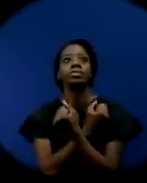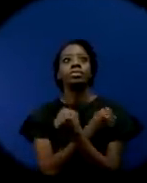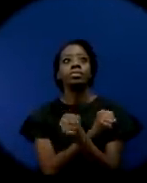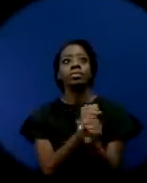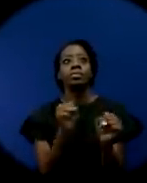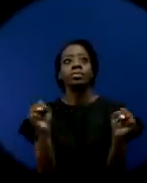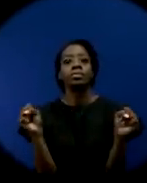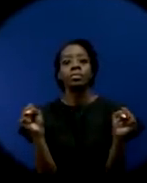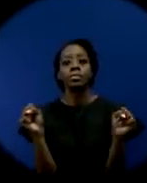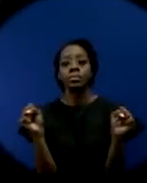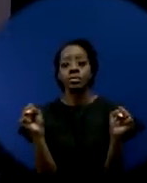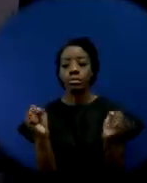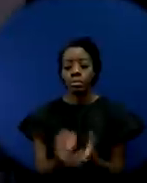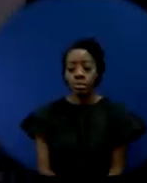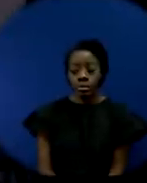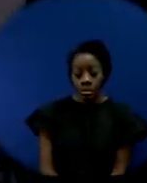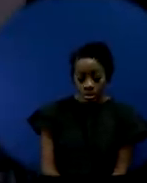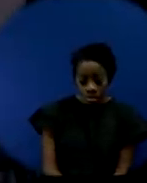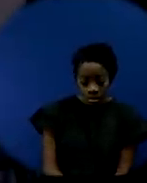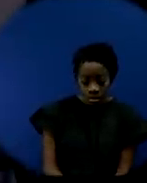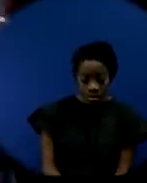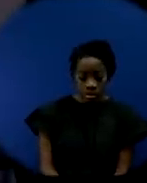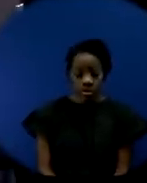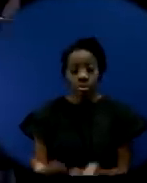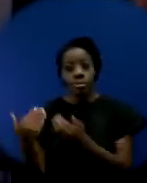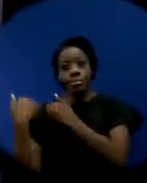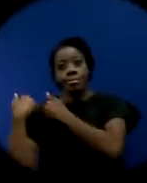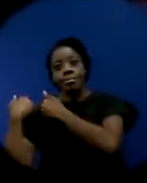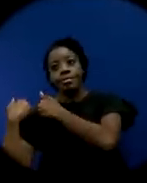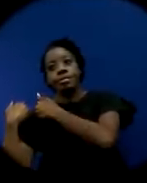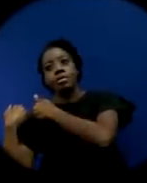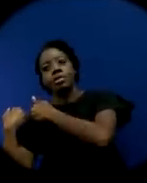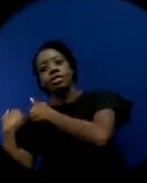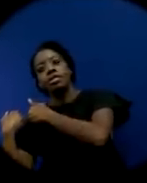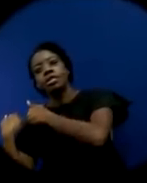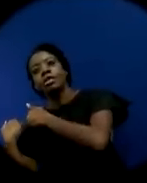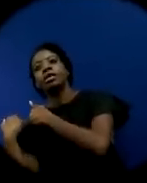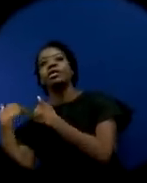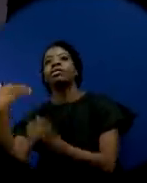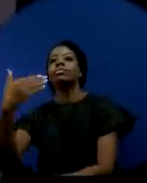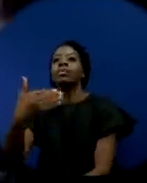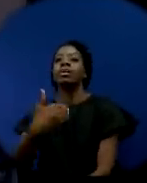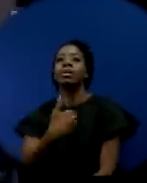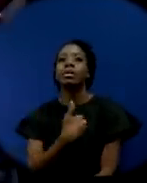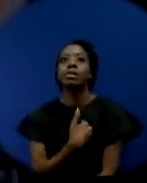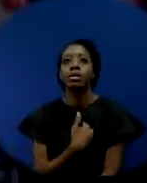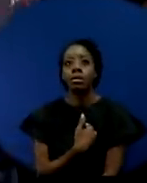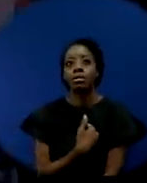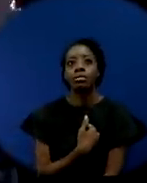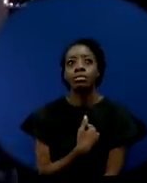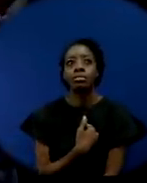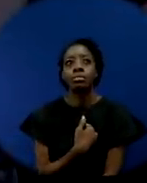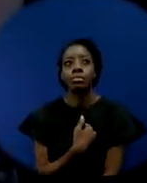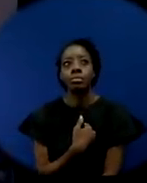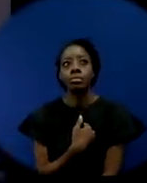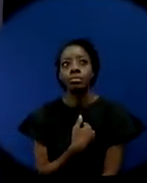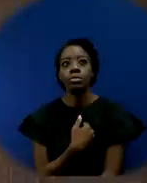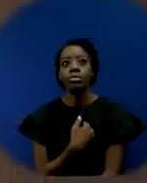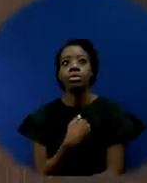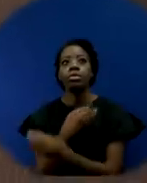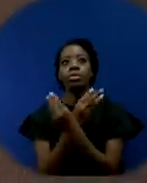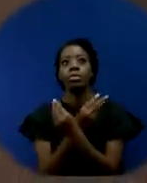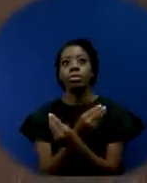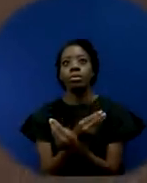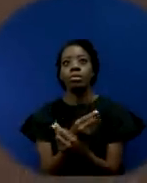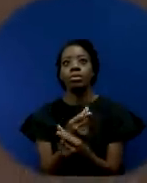saw the light. And the burden. And the burden. Come on, sisters, come on. Up my heart. Roll away.